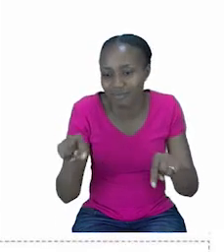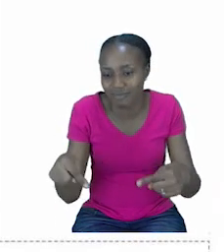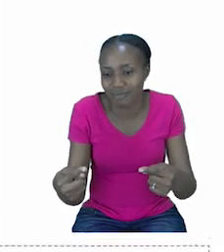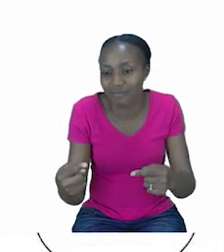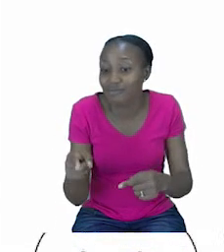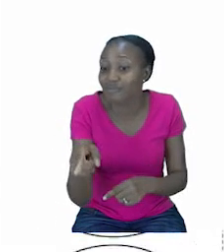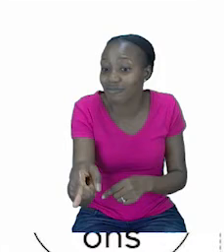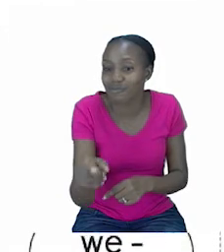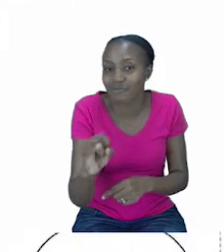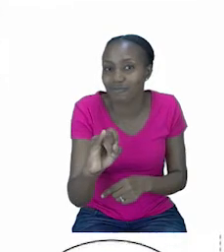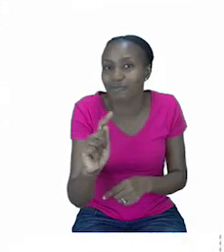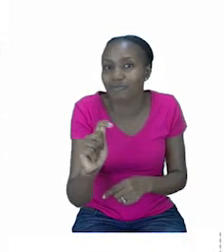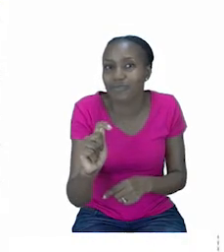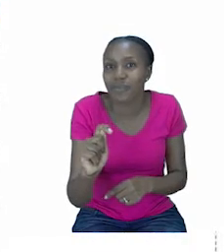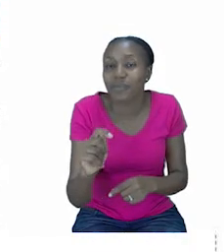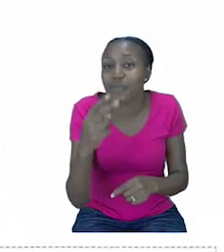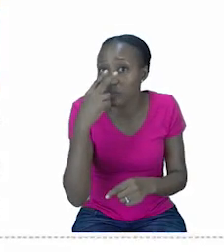top and